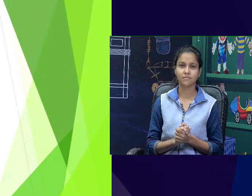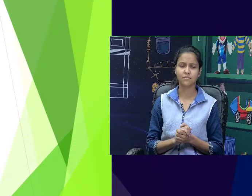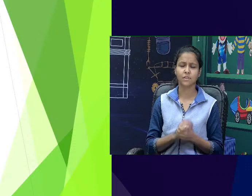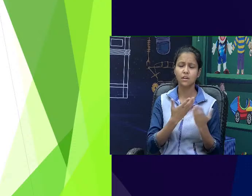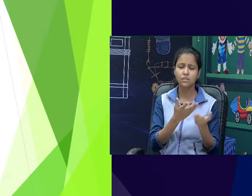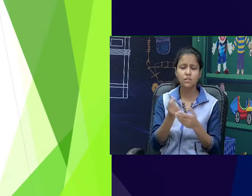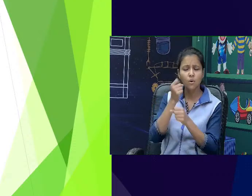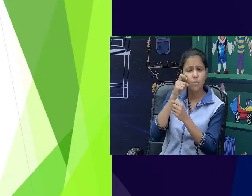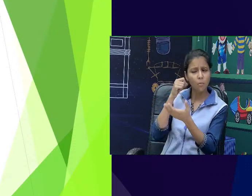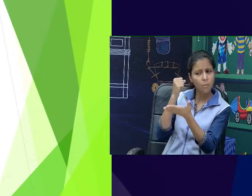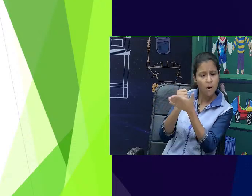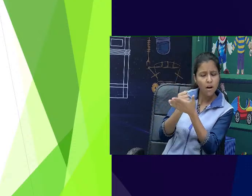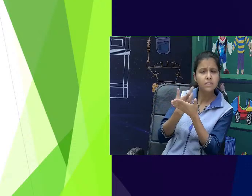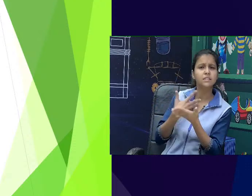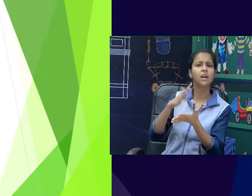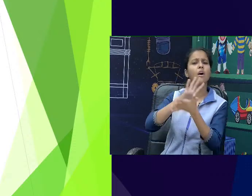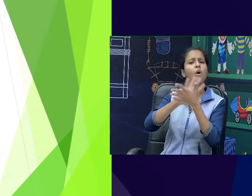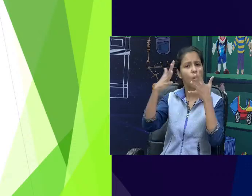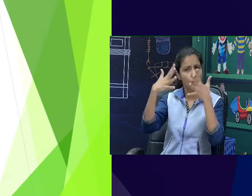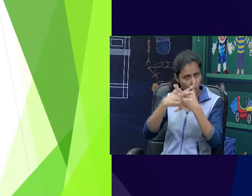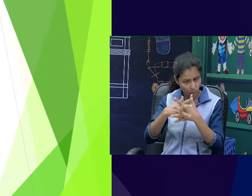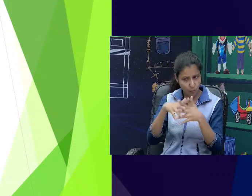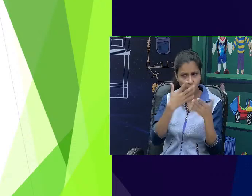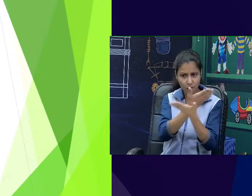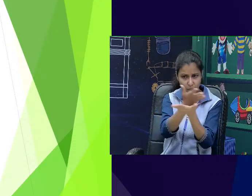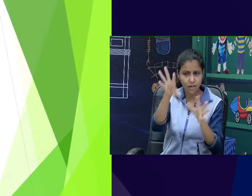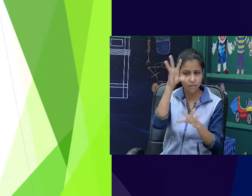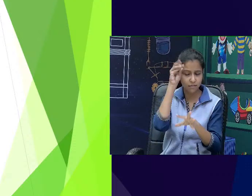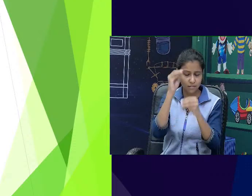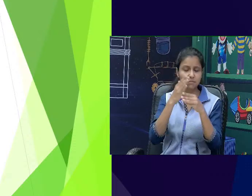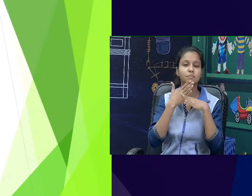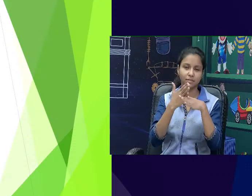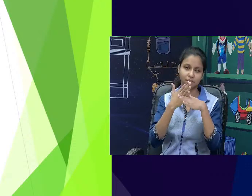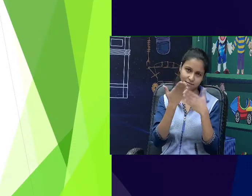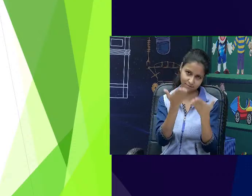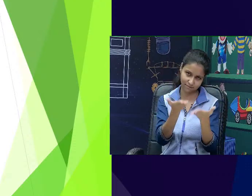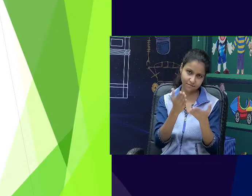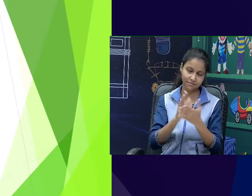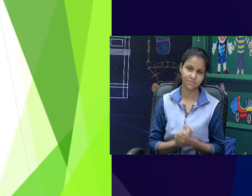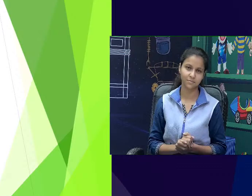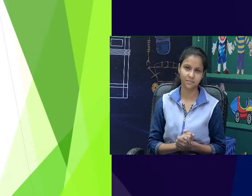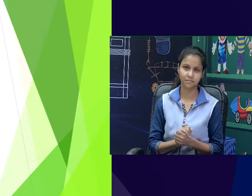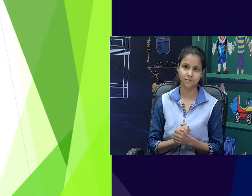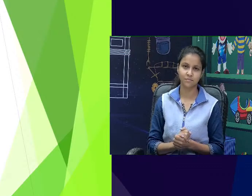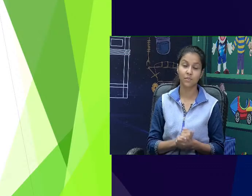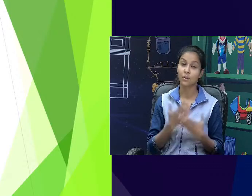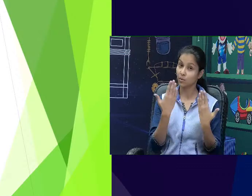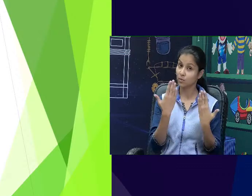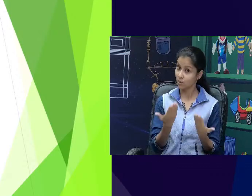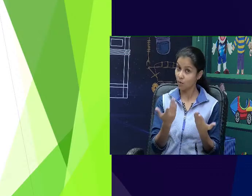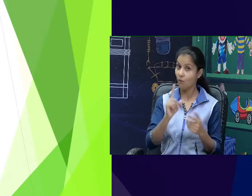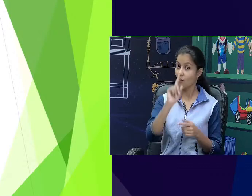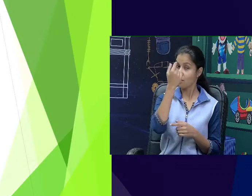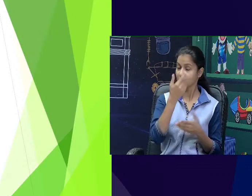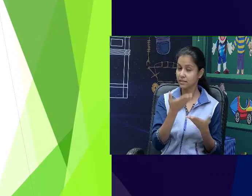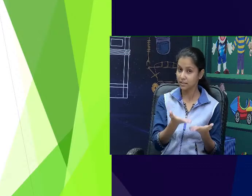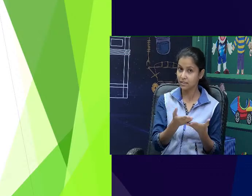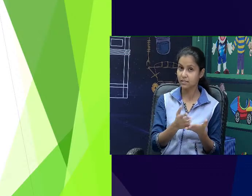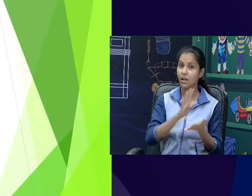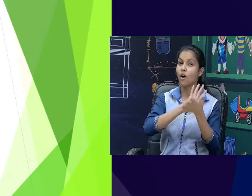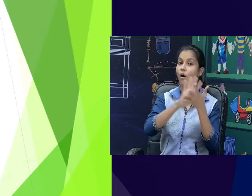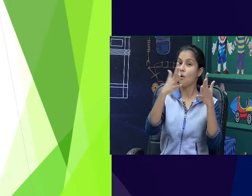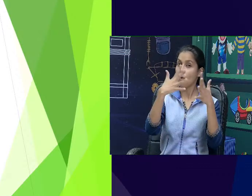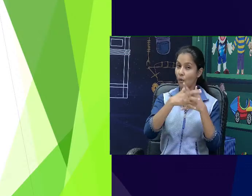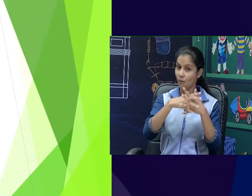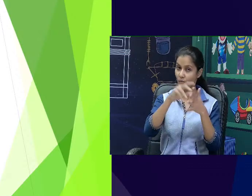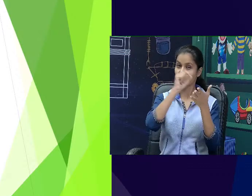So you must be having homework for our Yes. learners. Please share, sir. Yes. So first of all, the homework, which